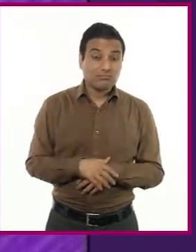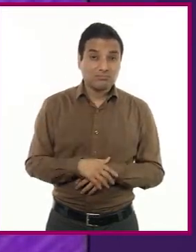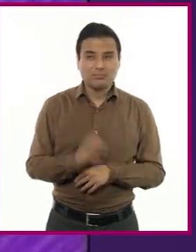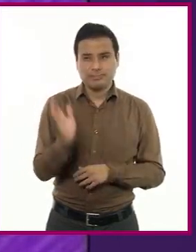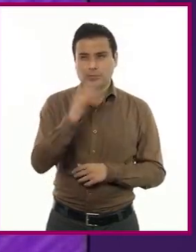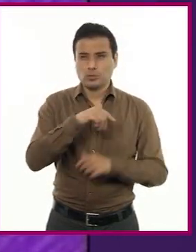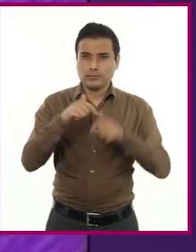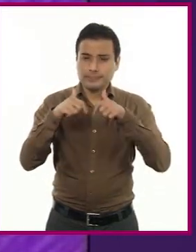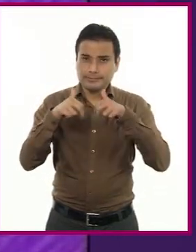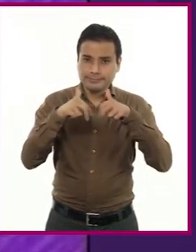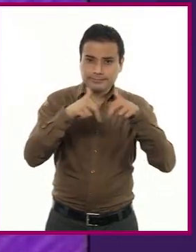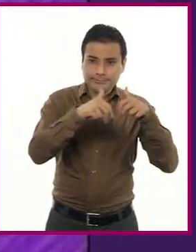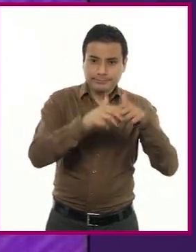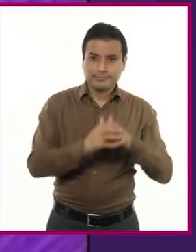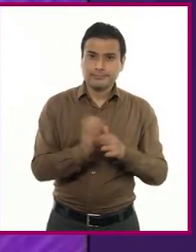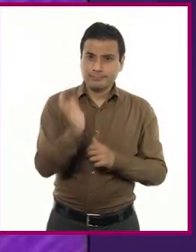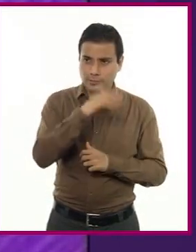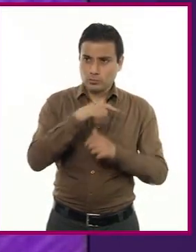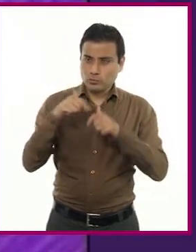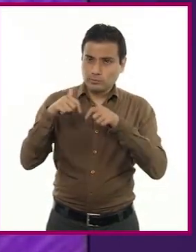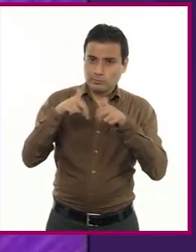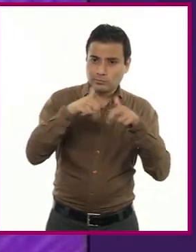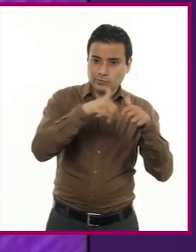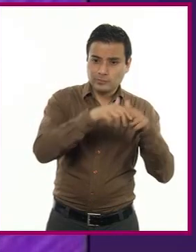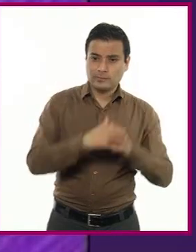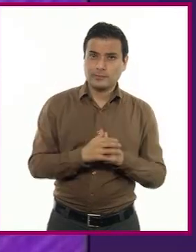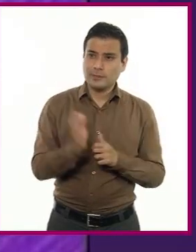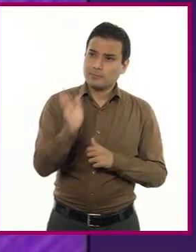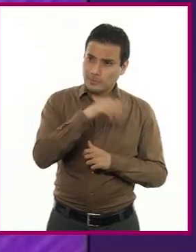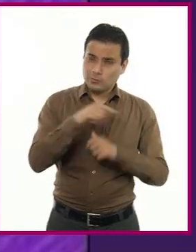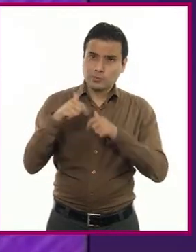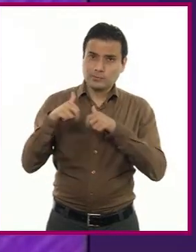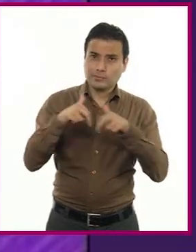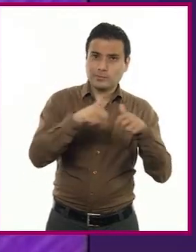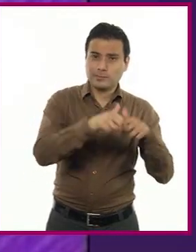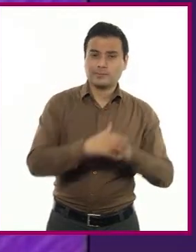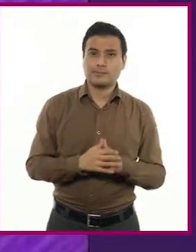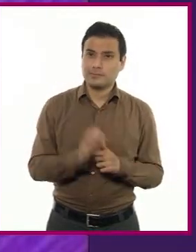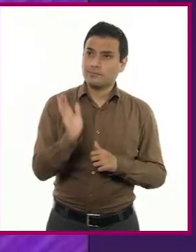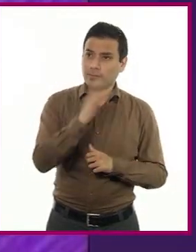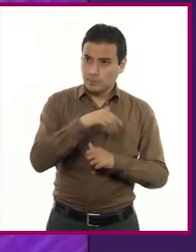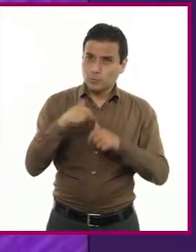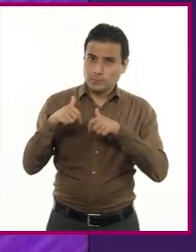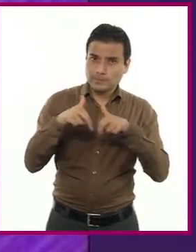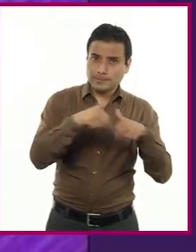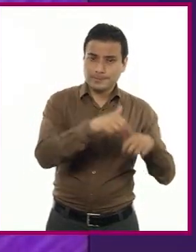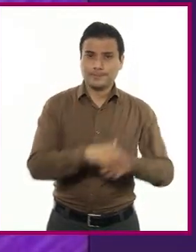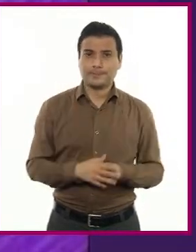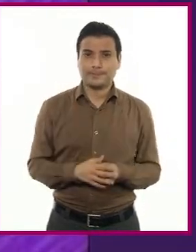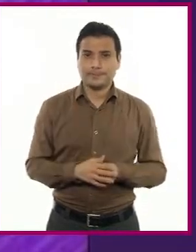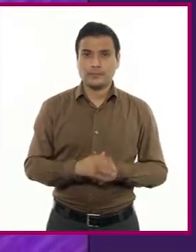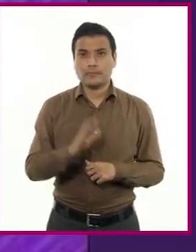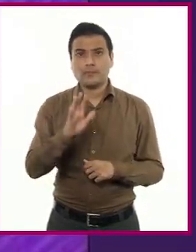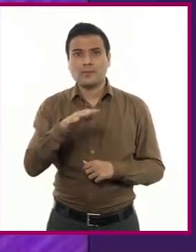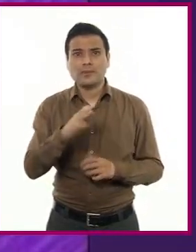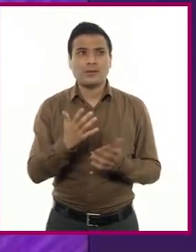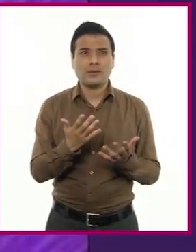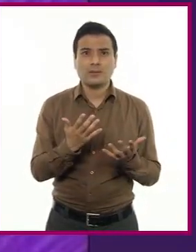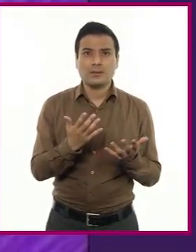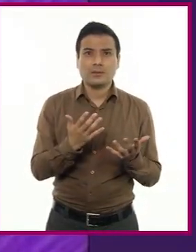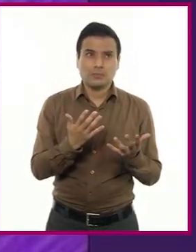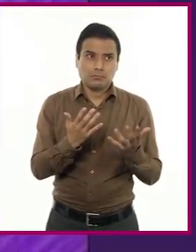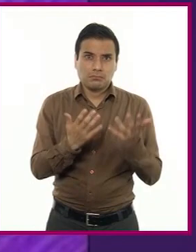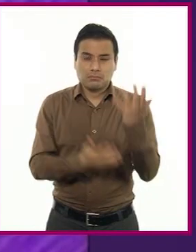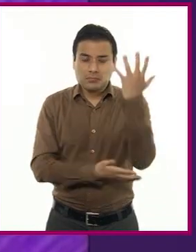walk this way. Let's walk this way. Let's walk. Let's walk. Sir, why don't we climb a